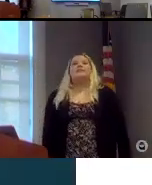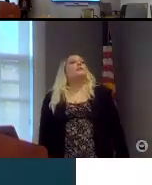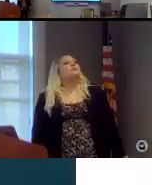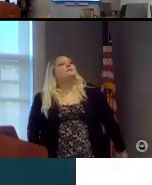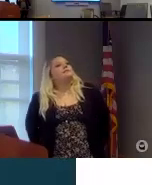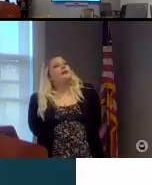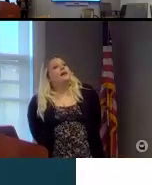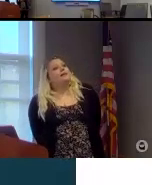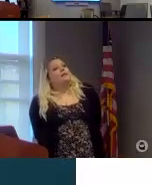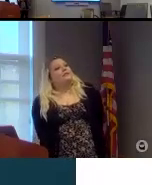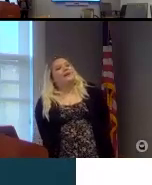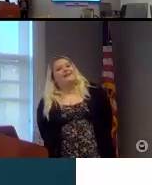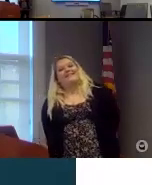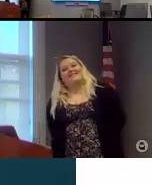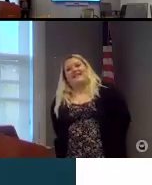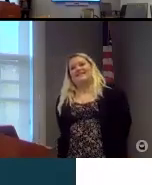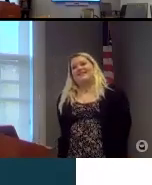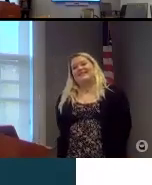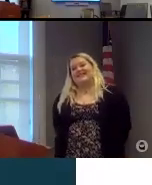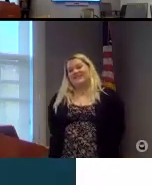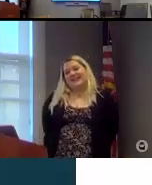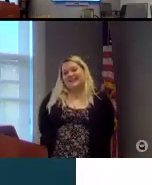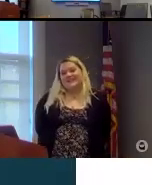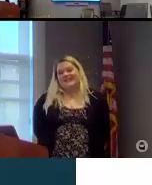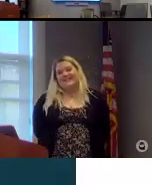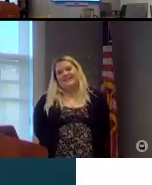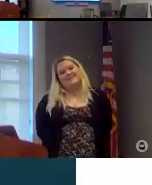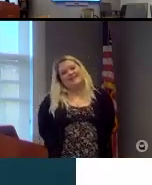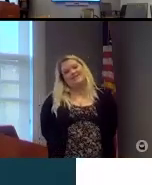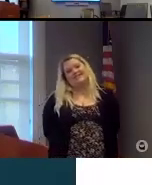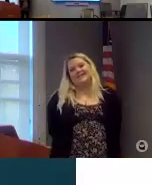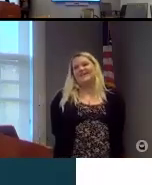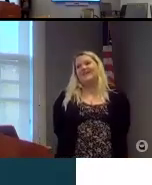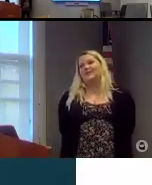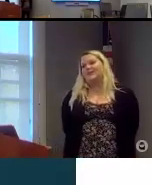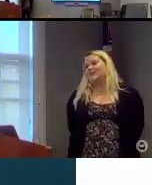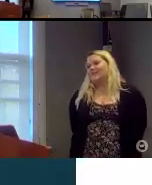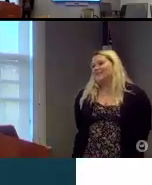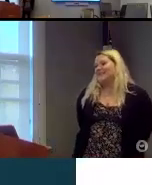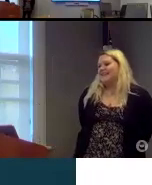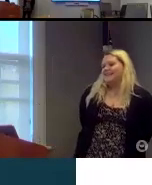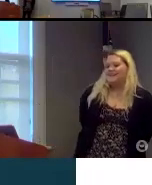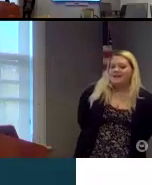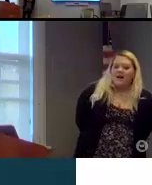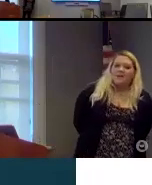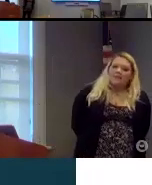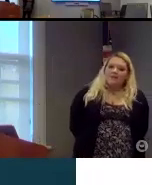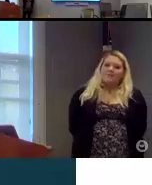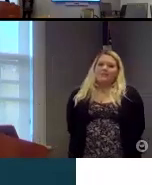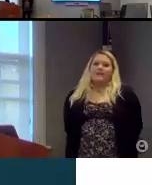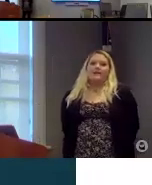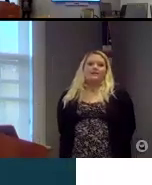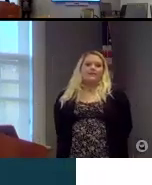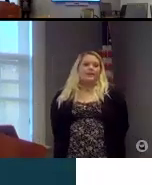And then there was a lot of fun advantages and disadvantages and limitations that we had to work with this data. A